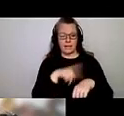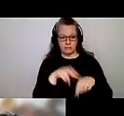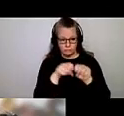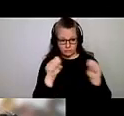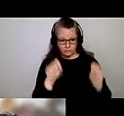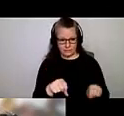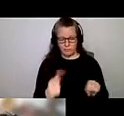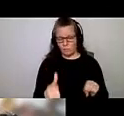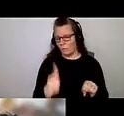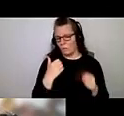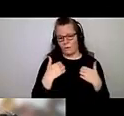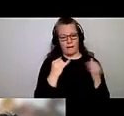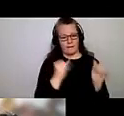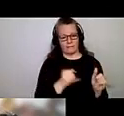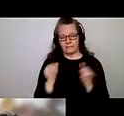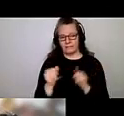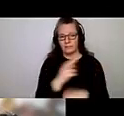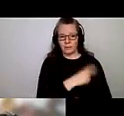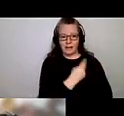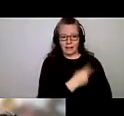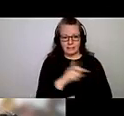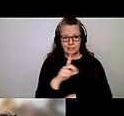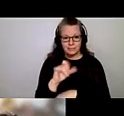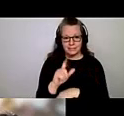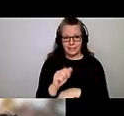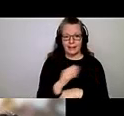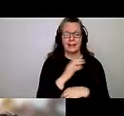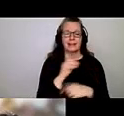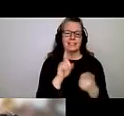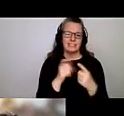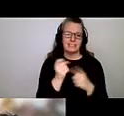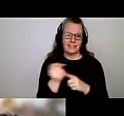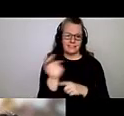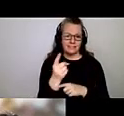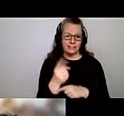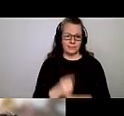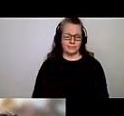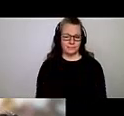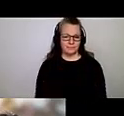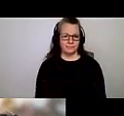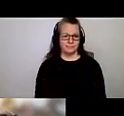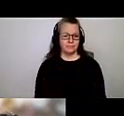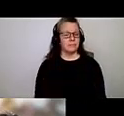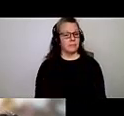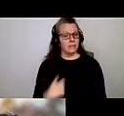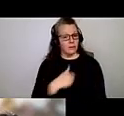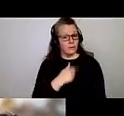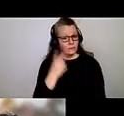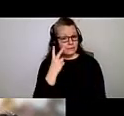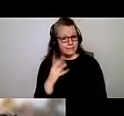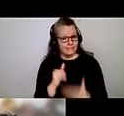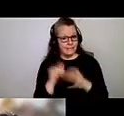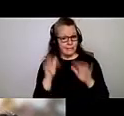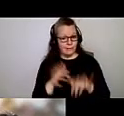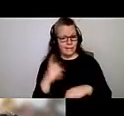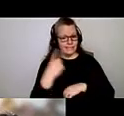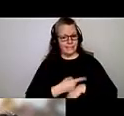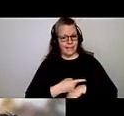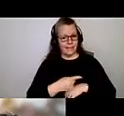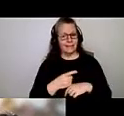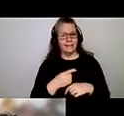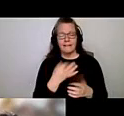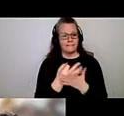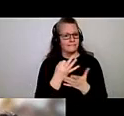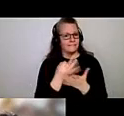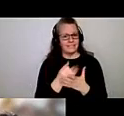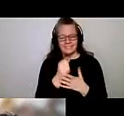won't have individual hospital data until next year. We see that the rainy day funds were not used as much as may have